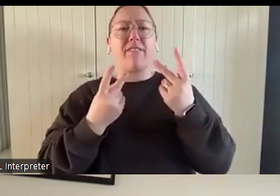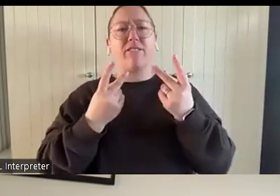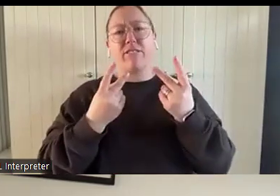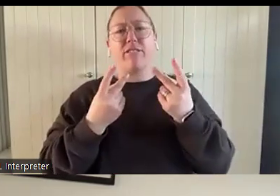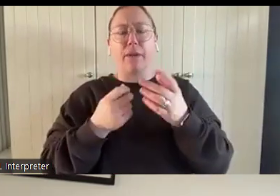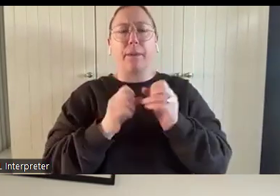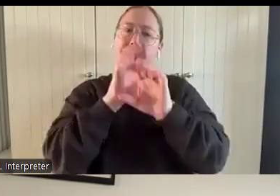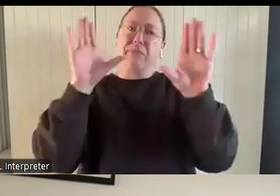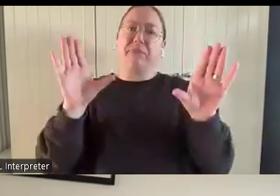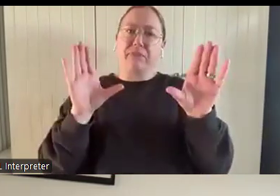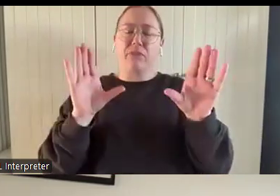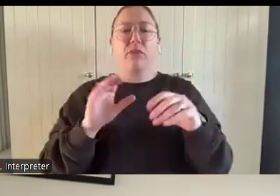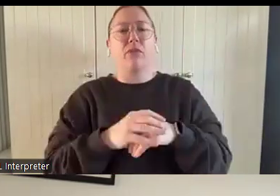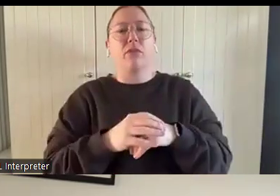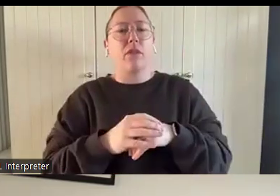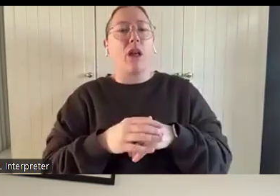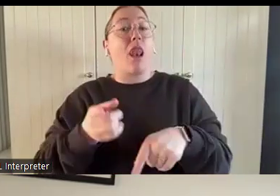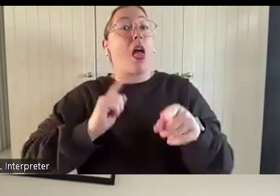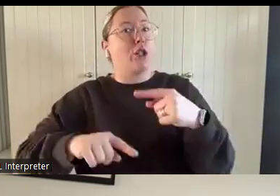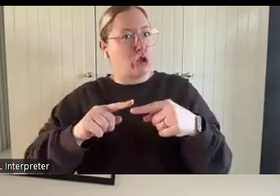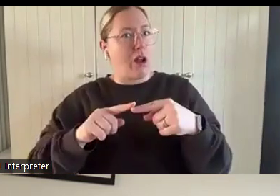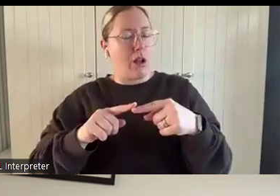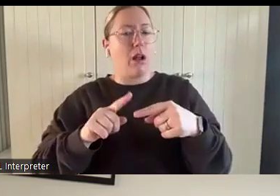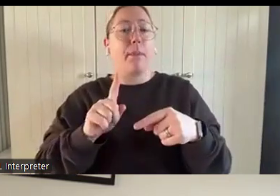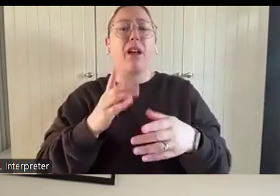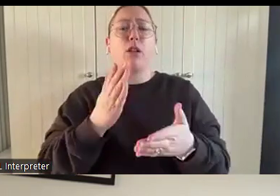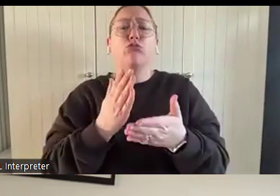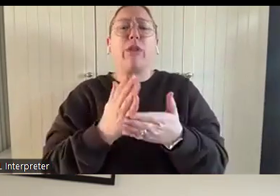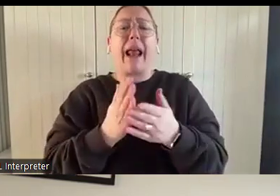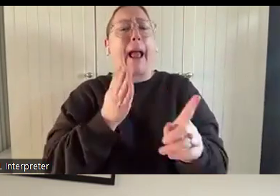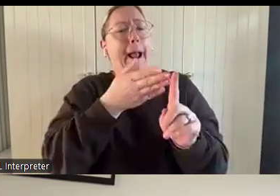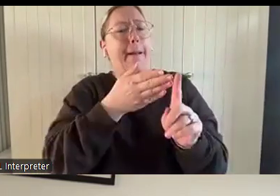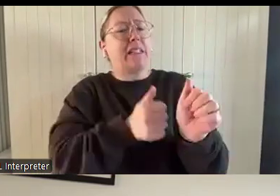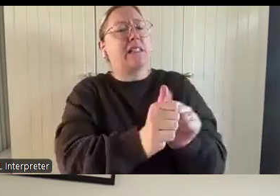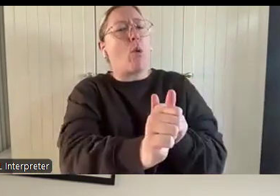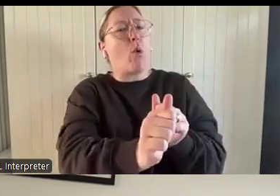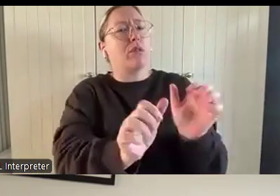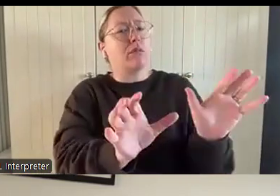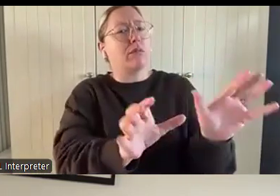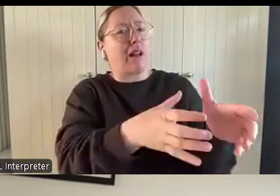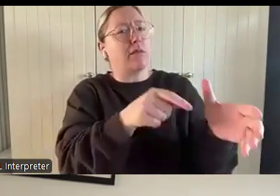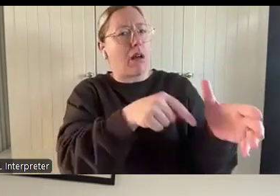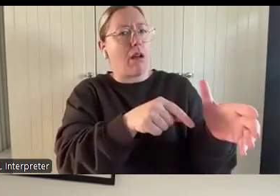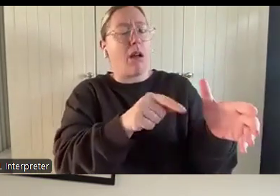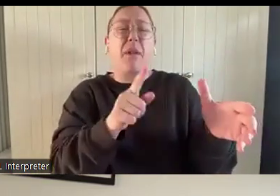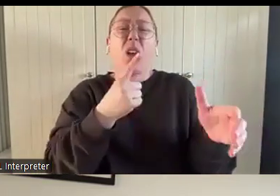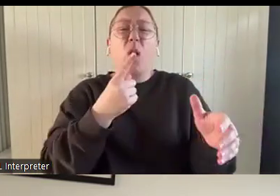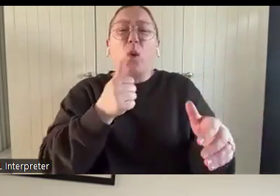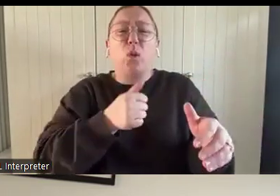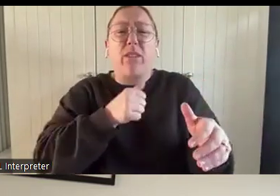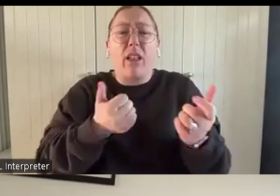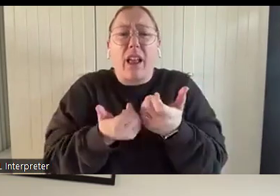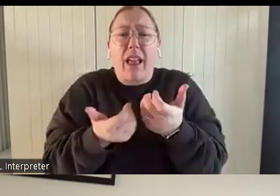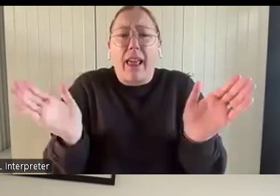embed co-production in practice. But really it's useful and it's open for anyone who's trying to embed co-production within their